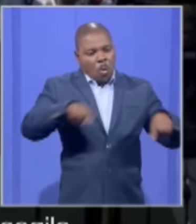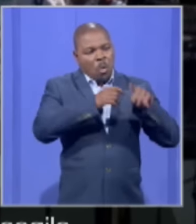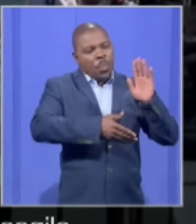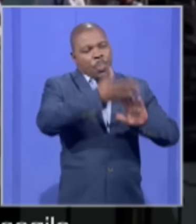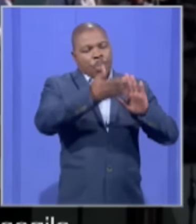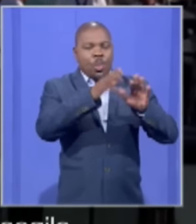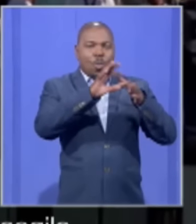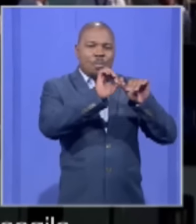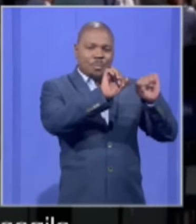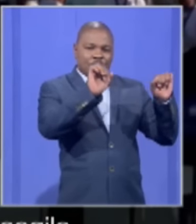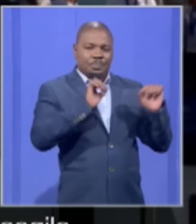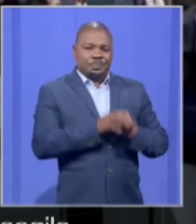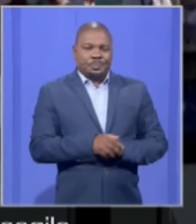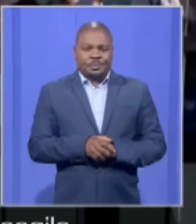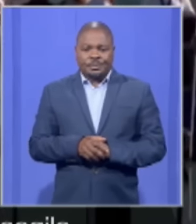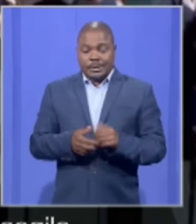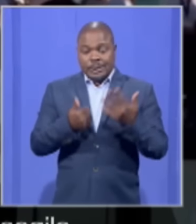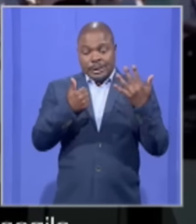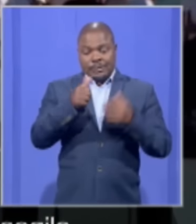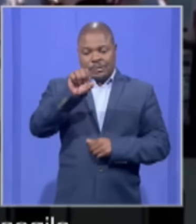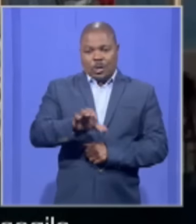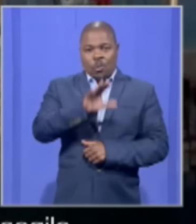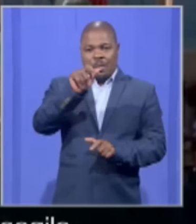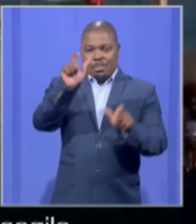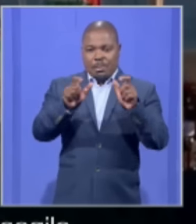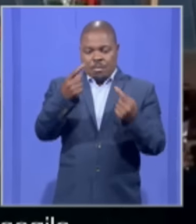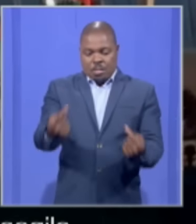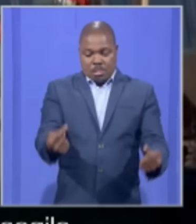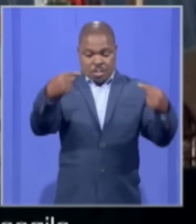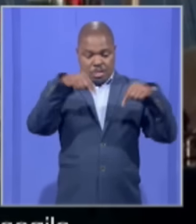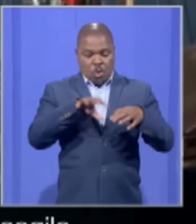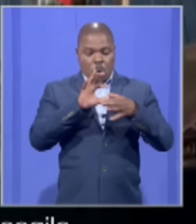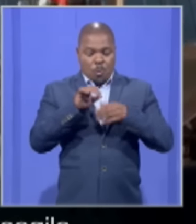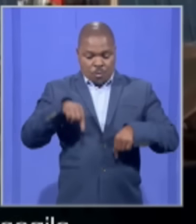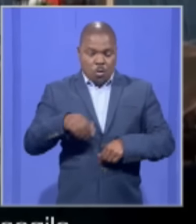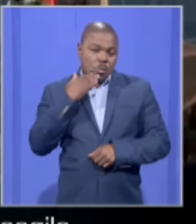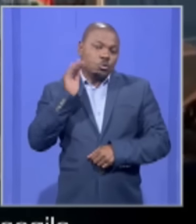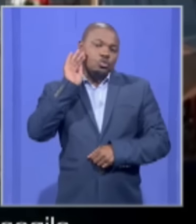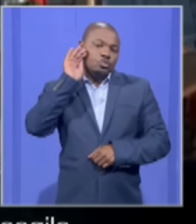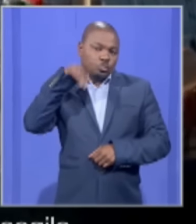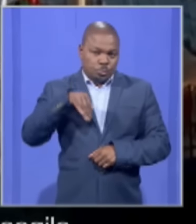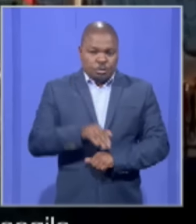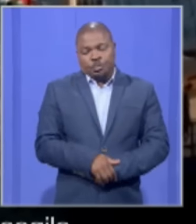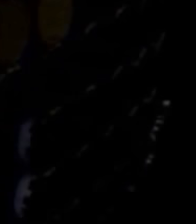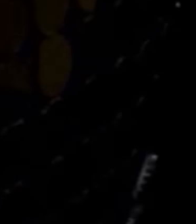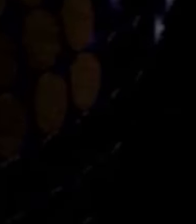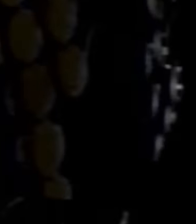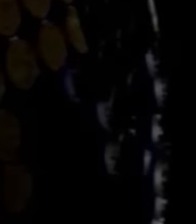home. Maaforika Borwa a le marataro a solofetse go goroga mono gae ka moso.